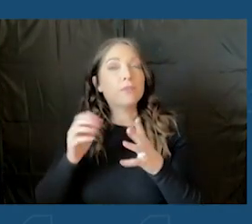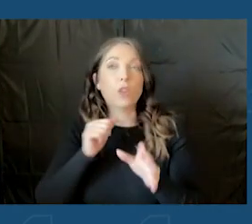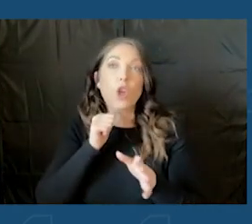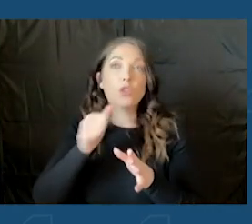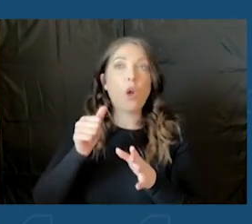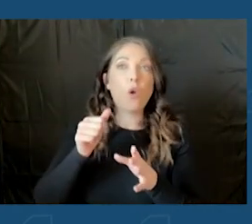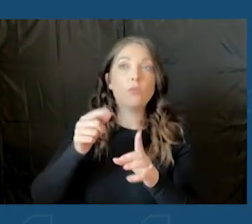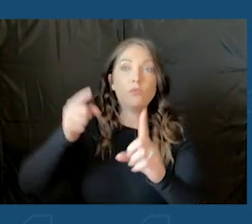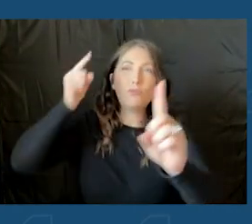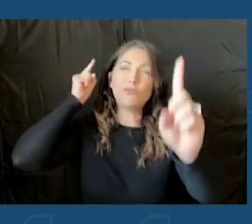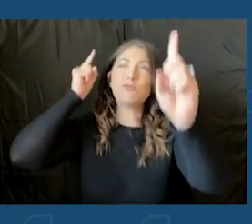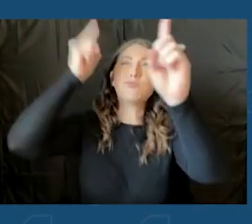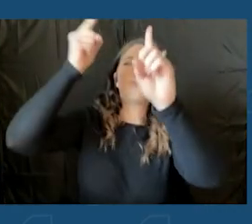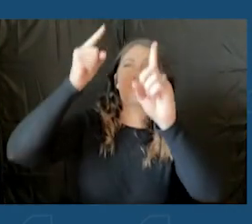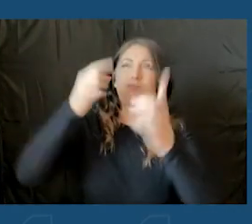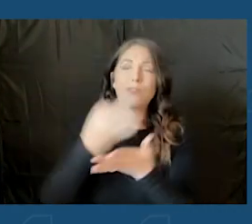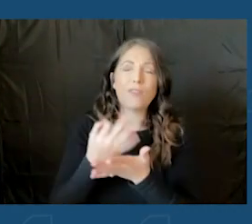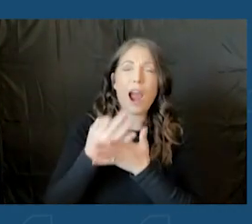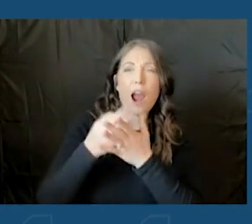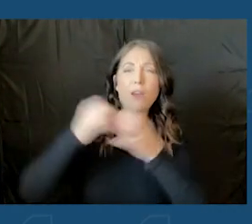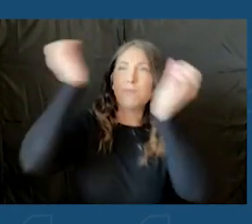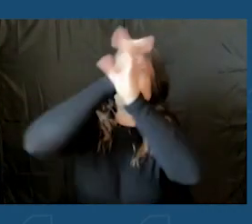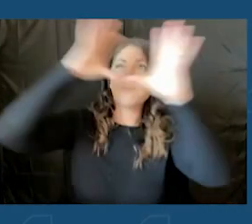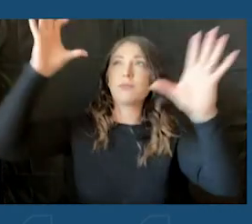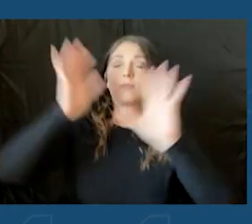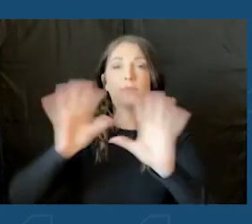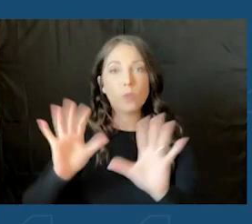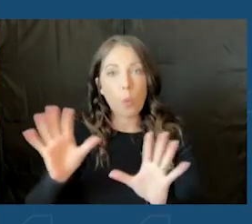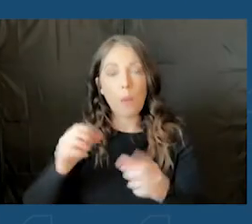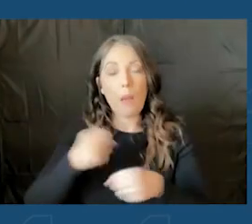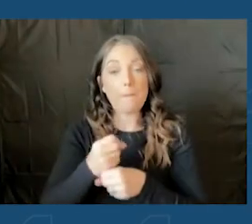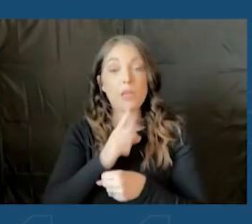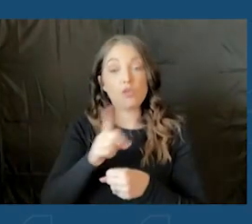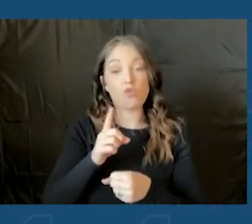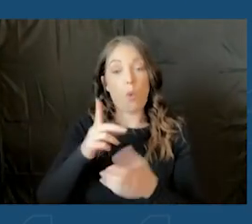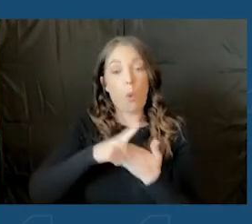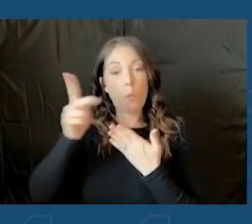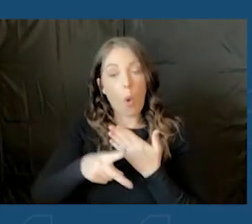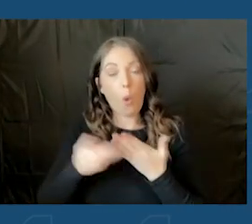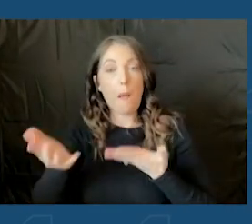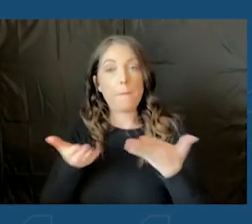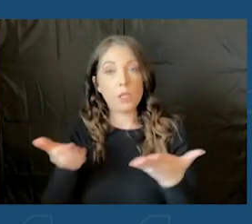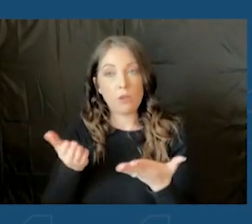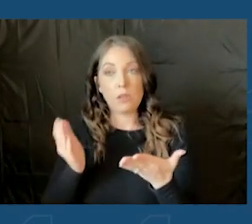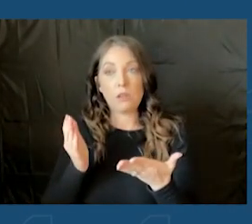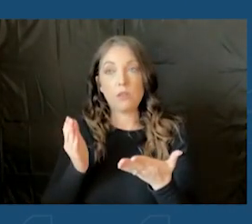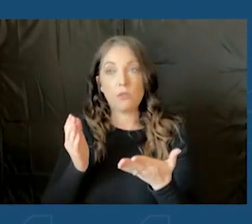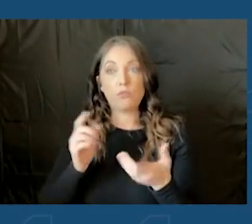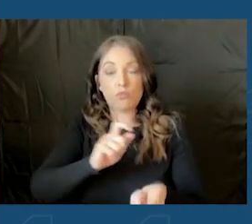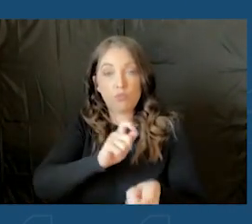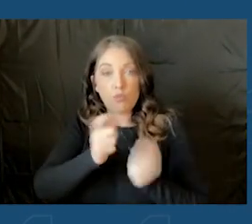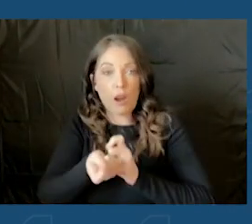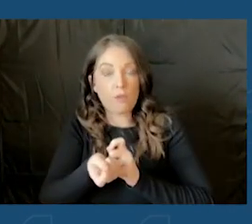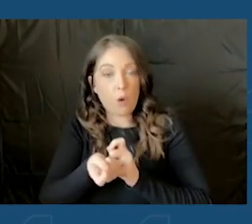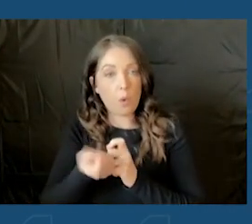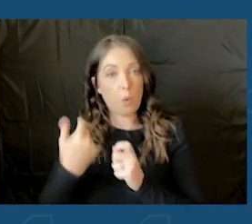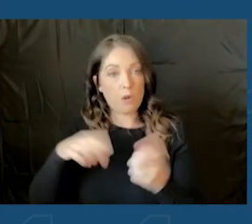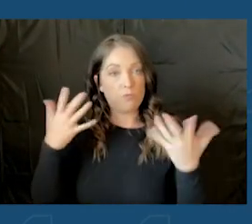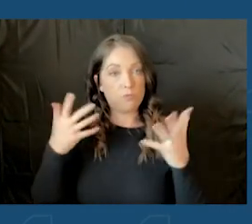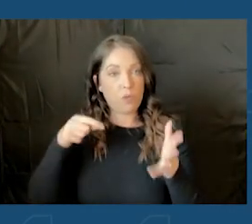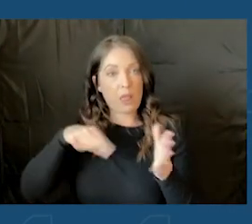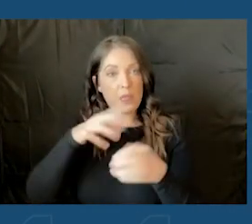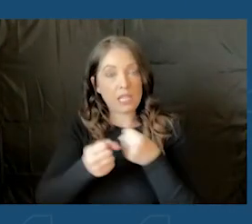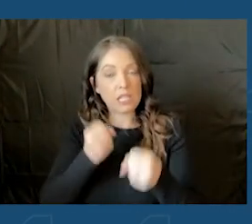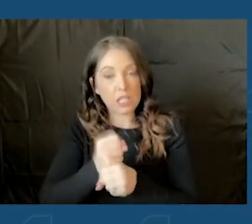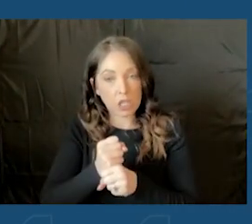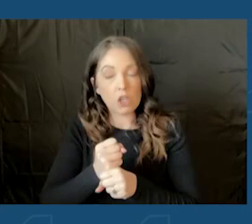stars financially, but make sure you deliver all the services and the programs that are transformative. What we did for this year are